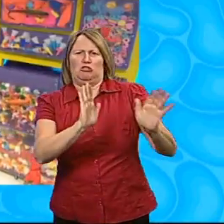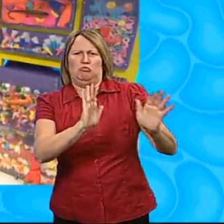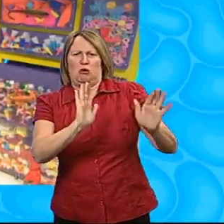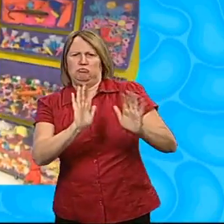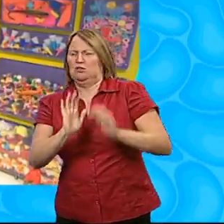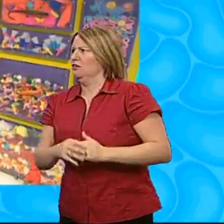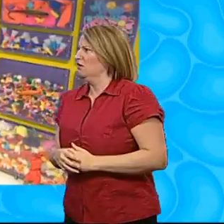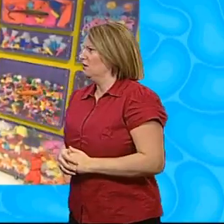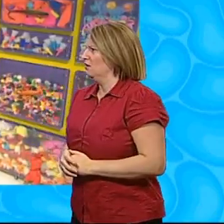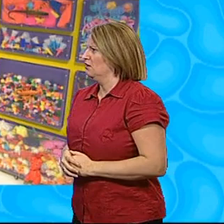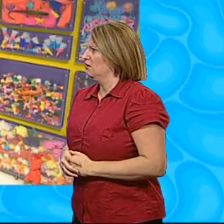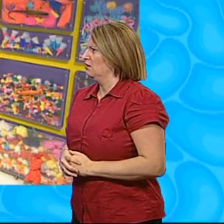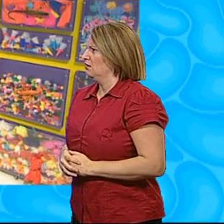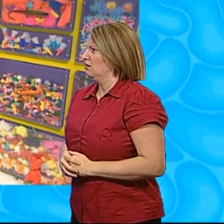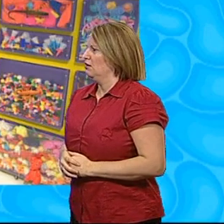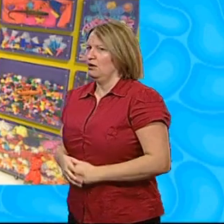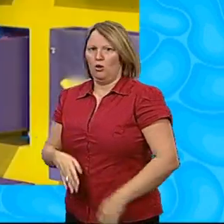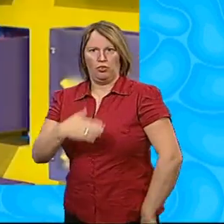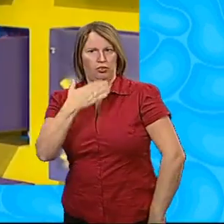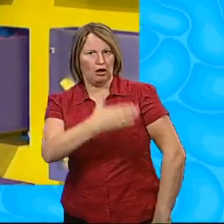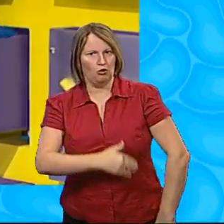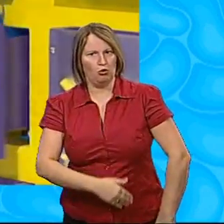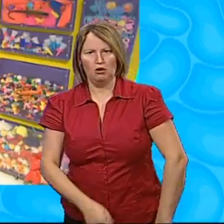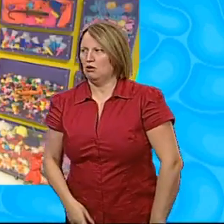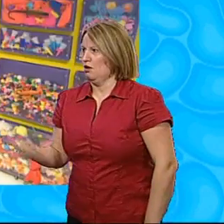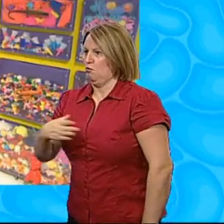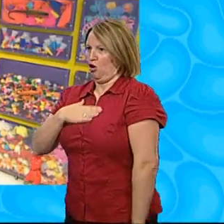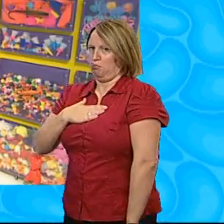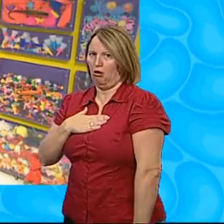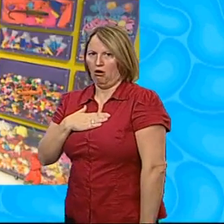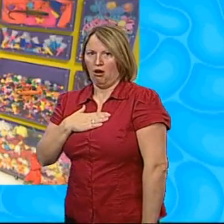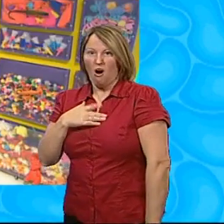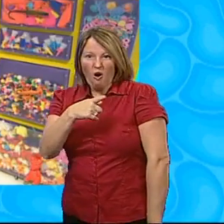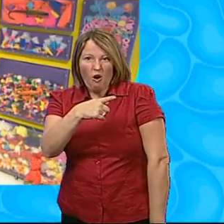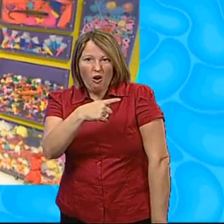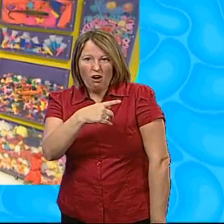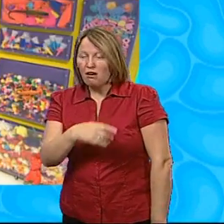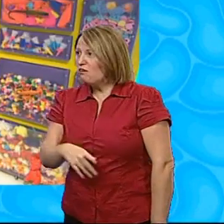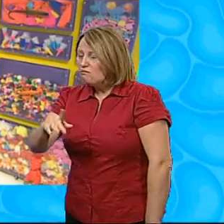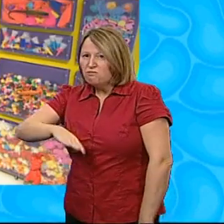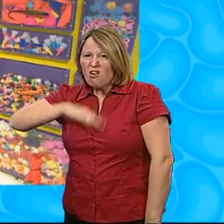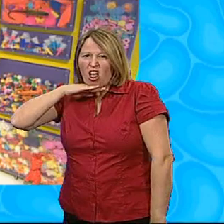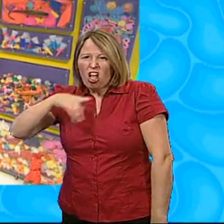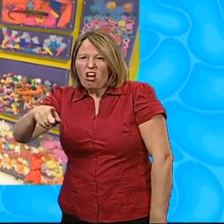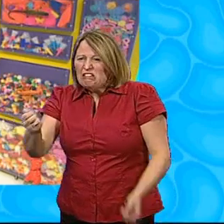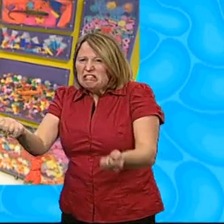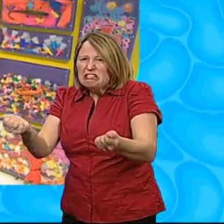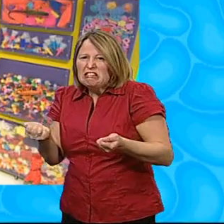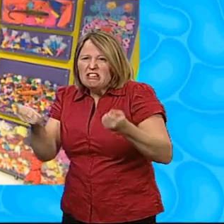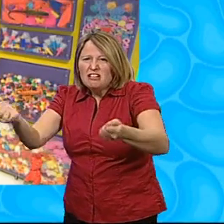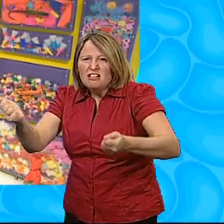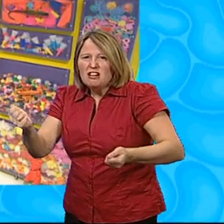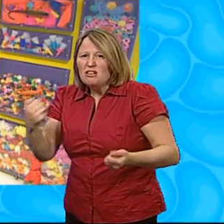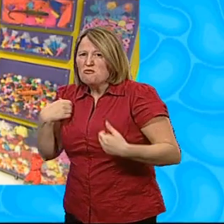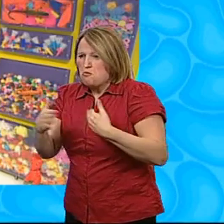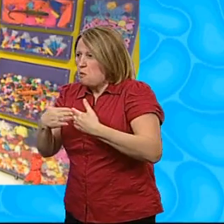please stop? Thank you. Oh, excuse you. You are full, aren't you? I've got